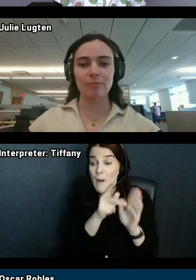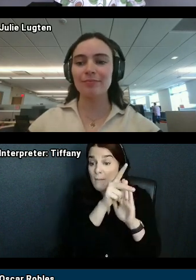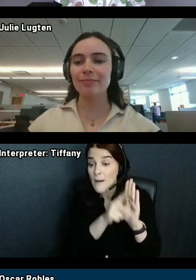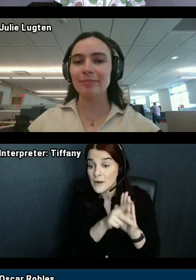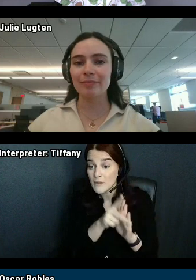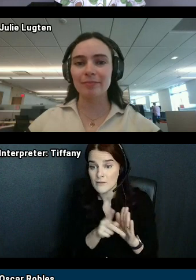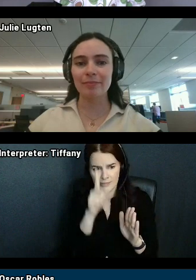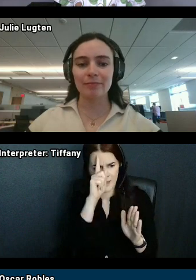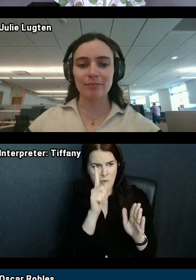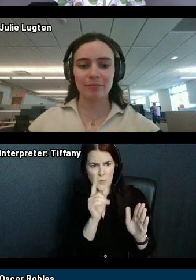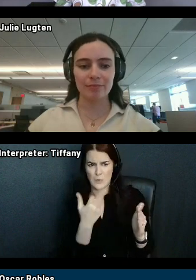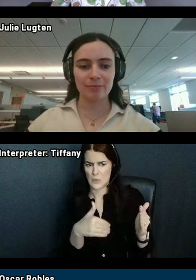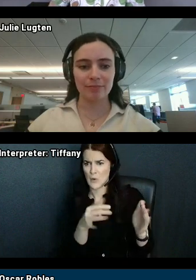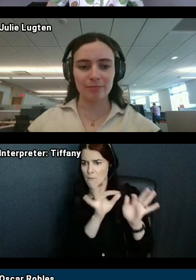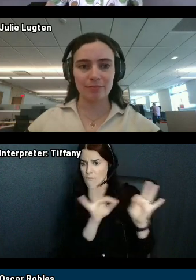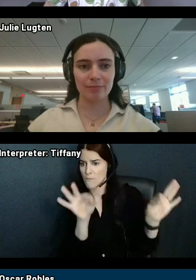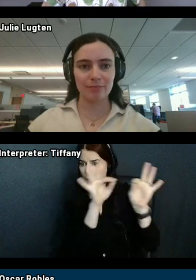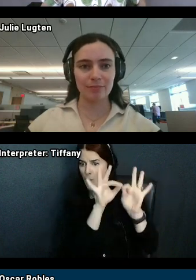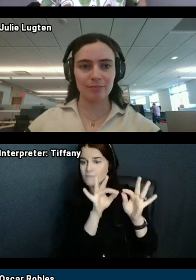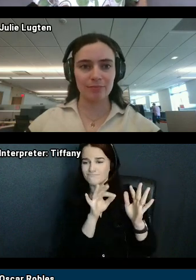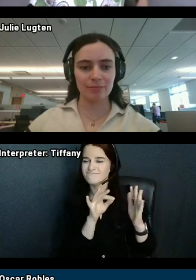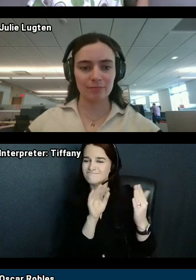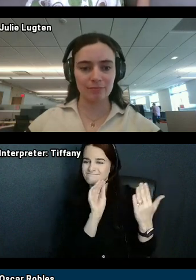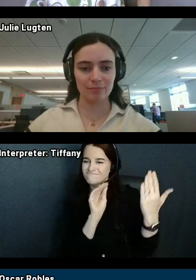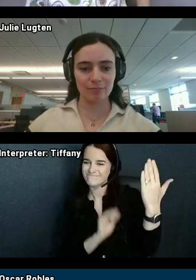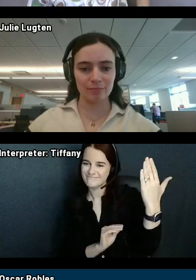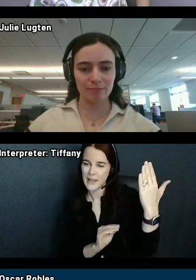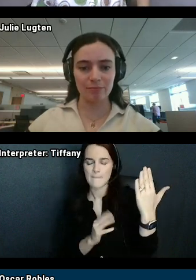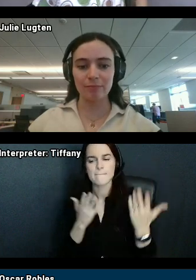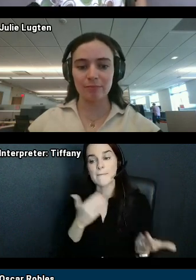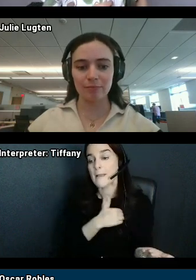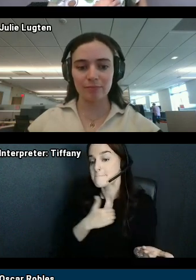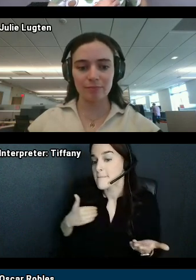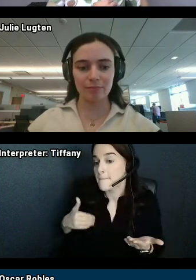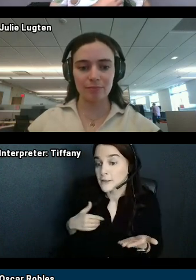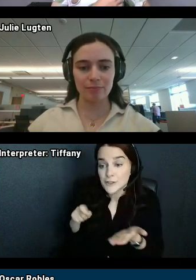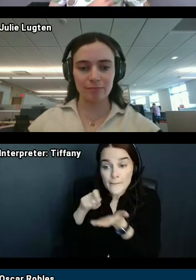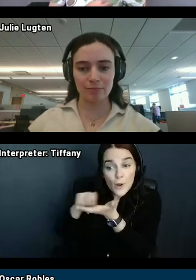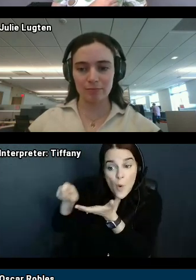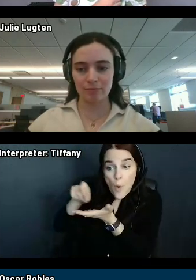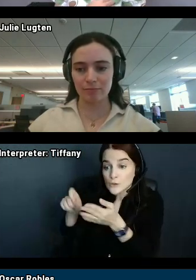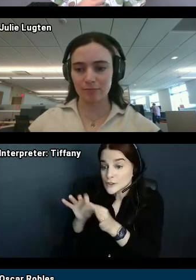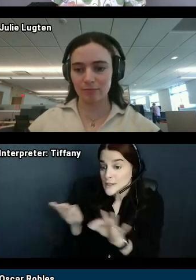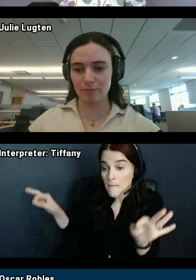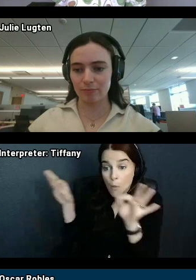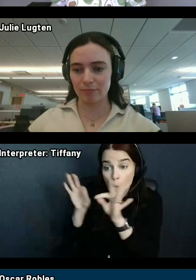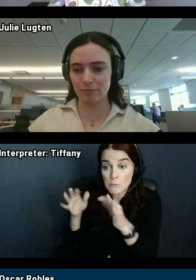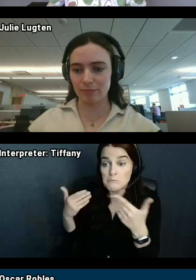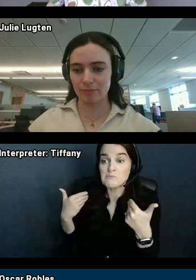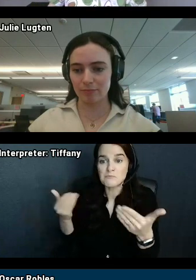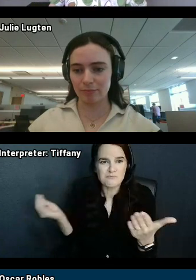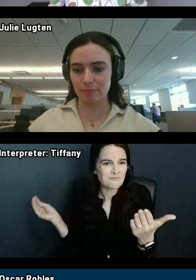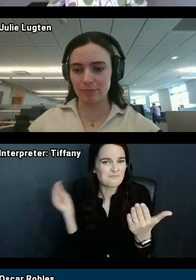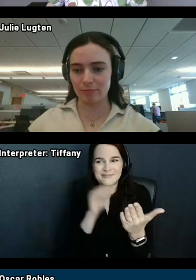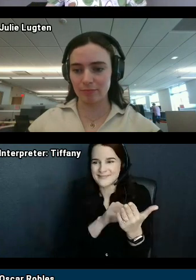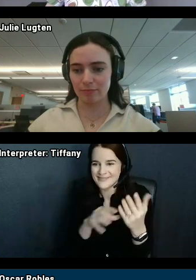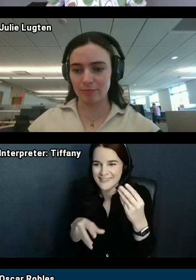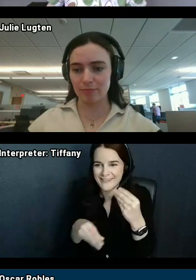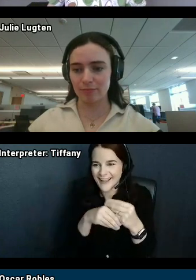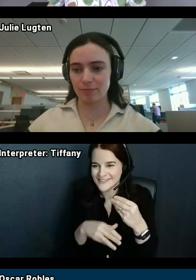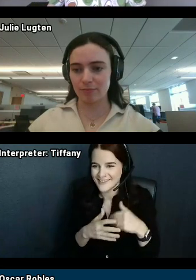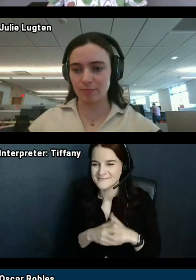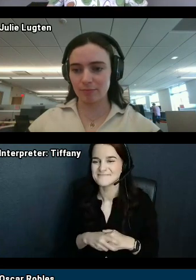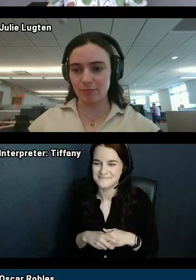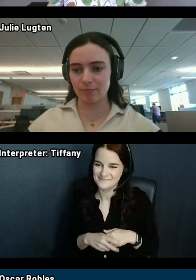important. So maybe membership notes is important. I can go ahead and add that. And then